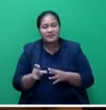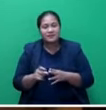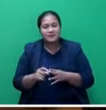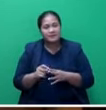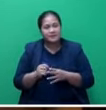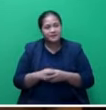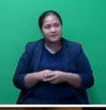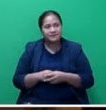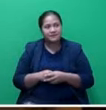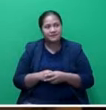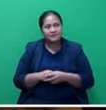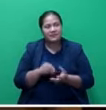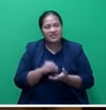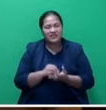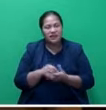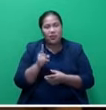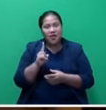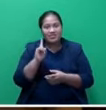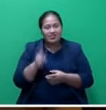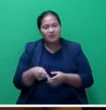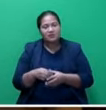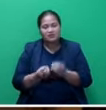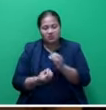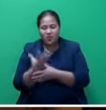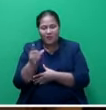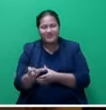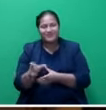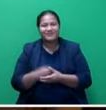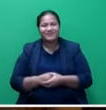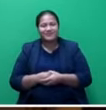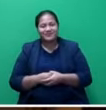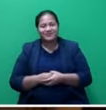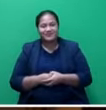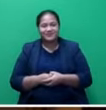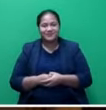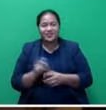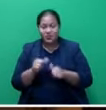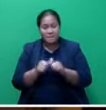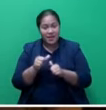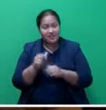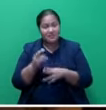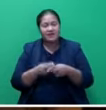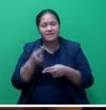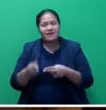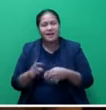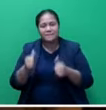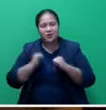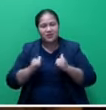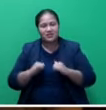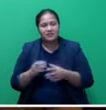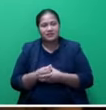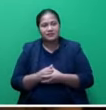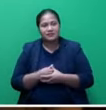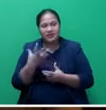over 1,000 growers. Mr. Speaker, best farm management practices are practices that